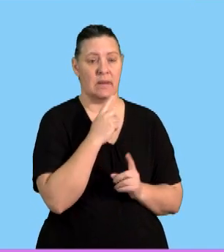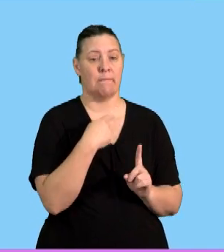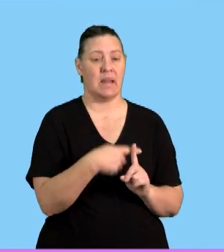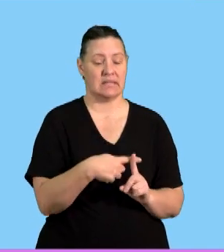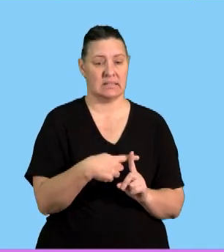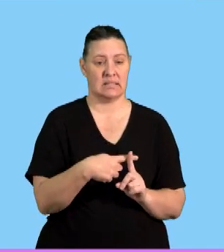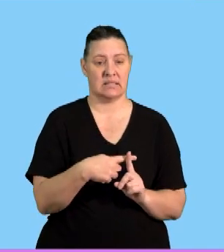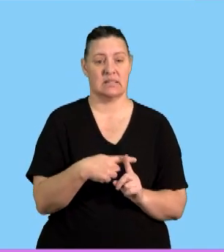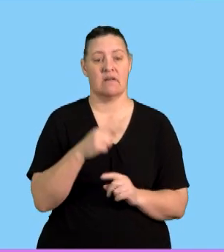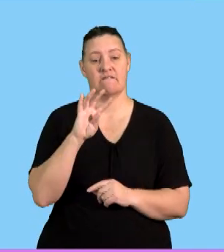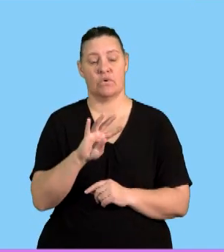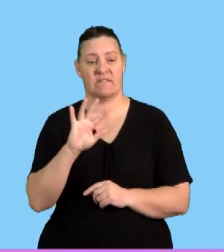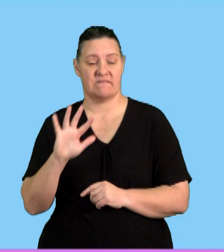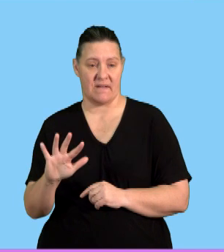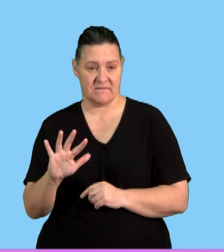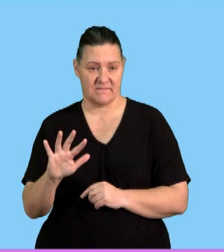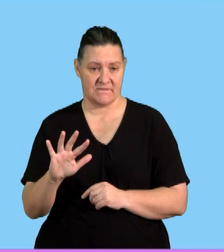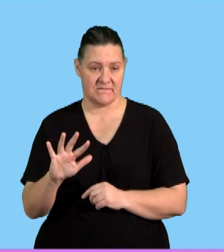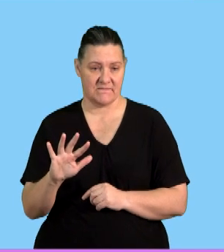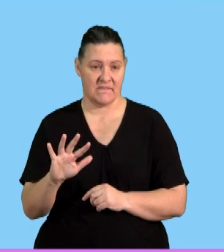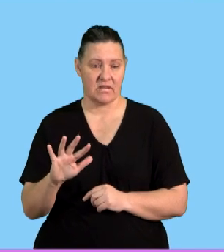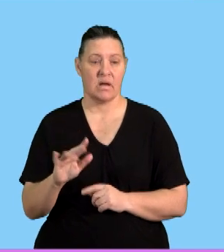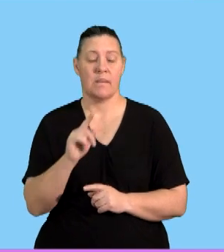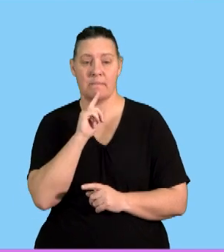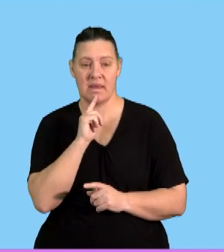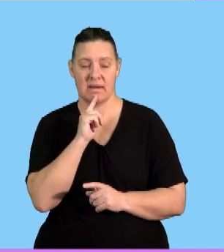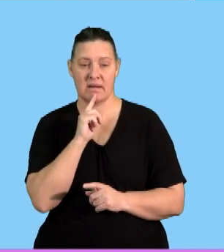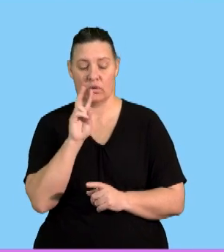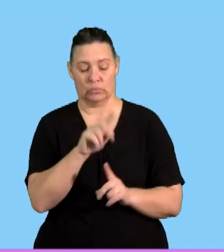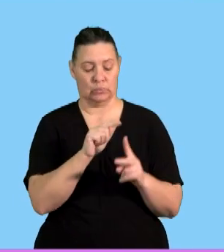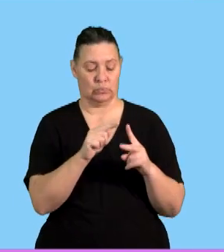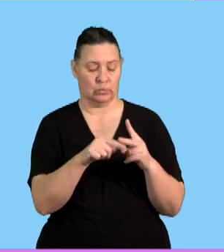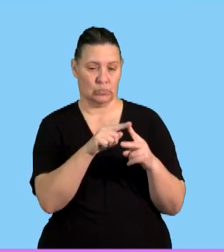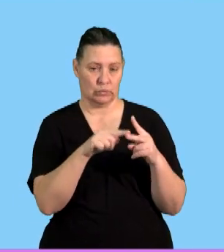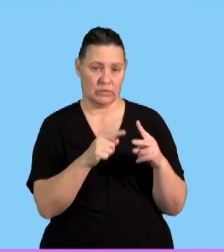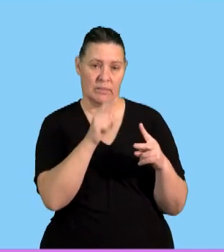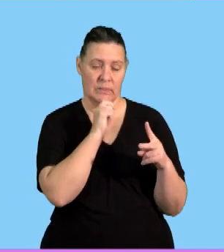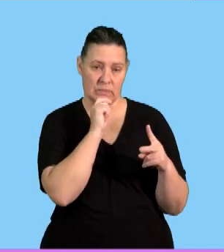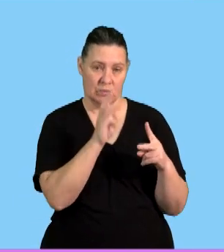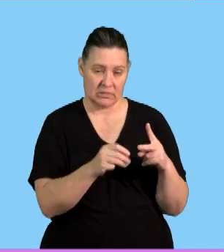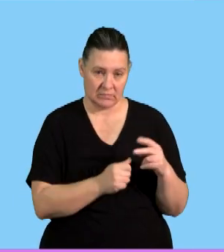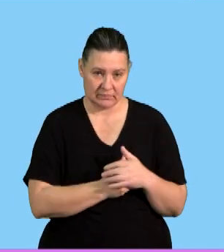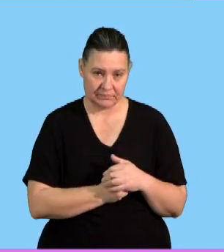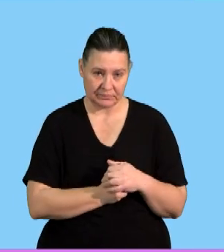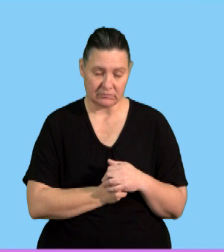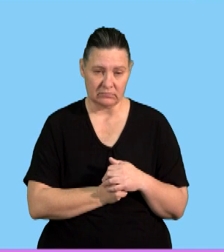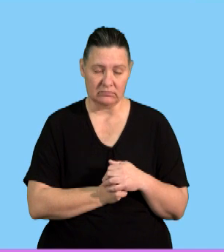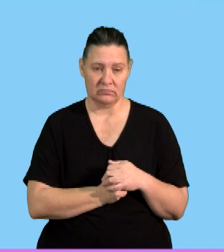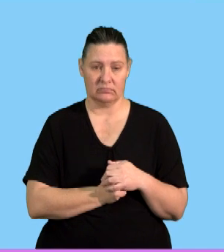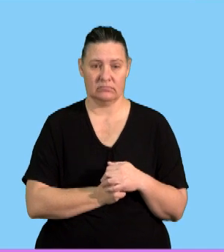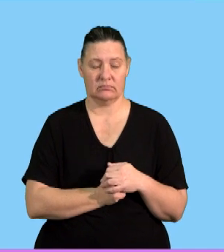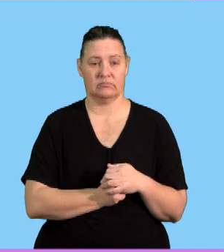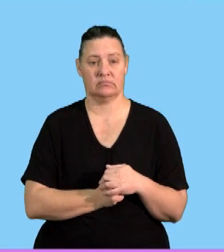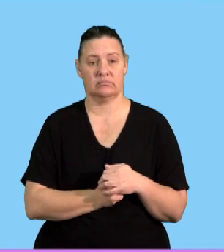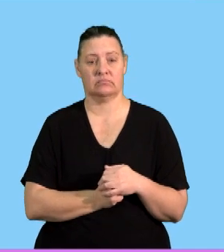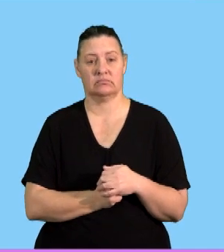plus 45 N. That is the two equations that we will be using. Let's look